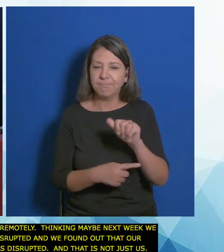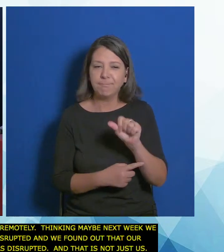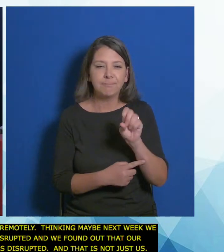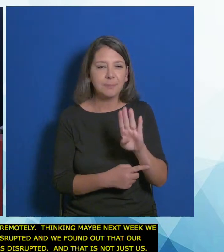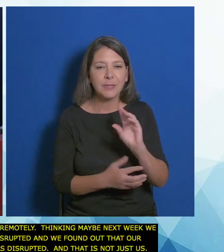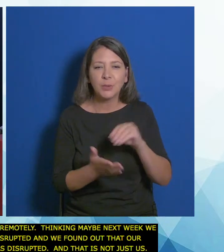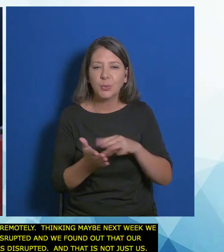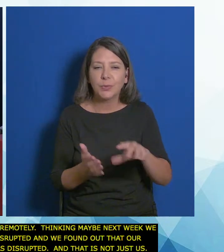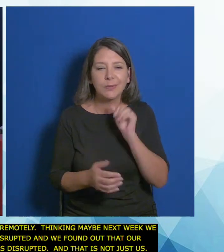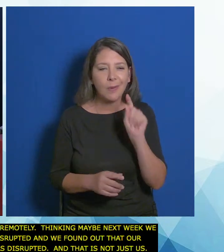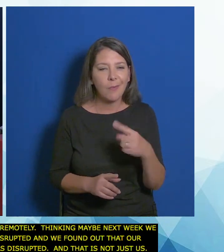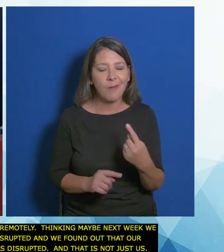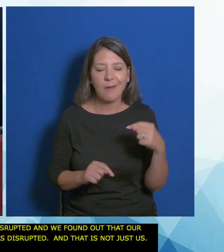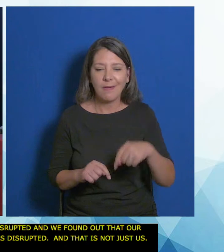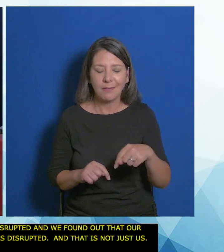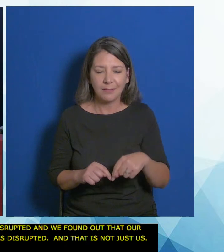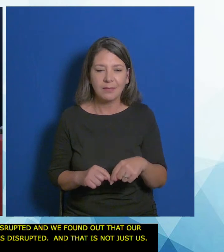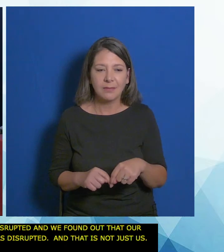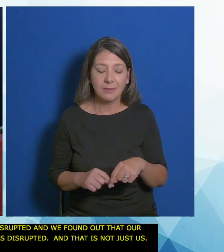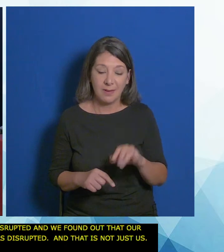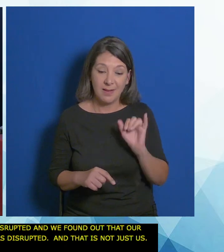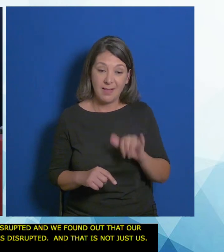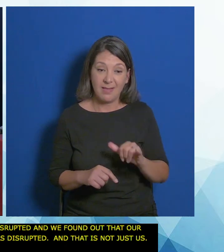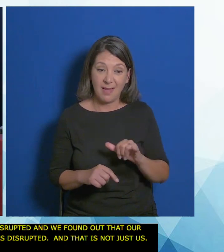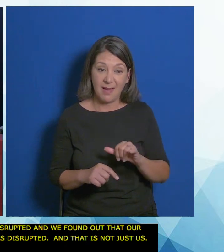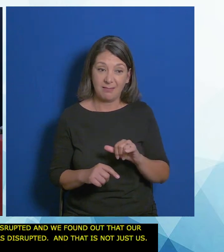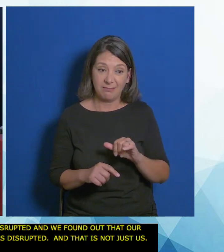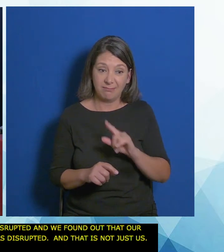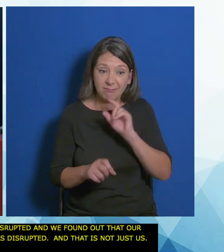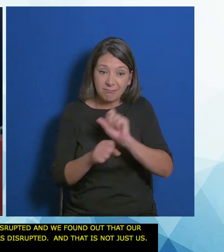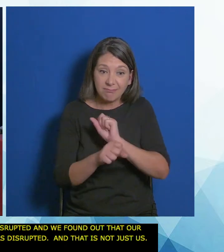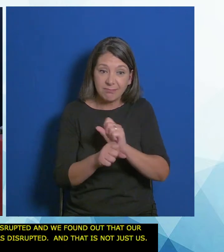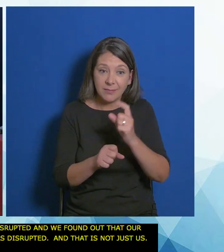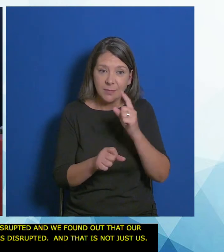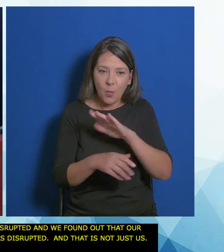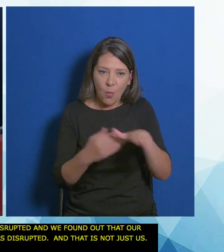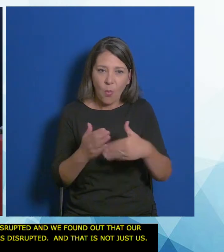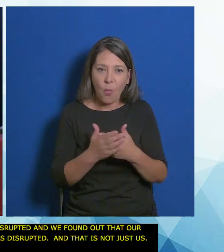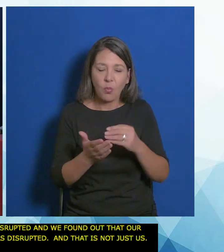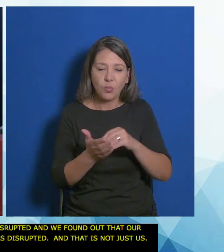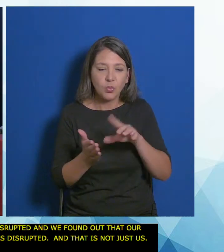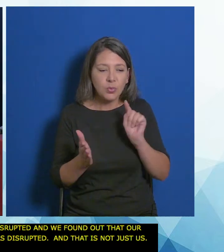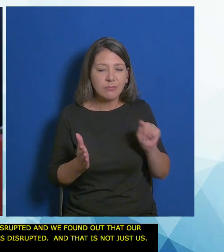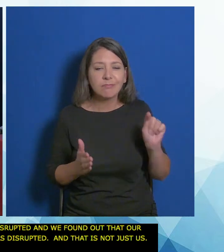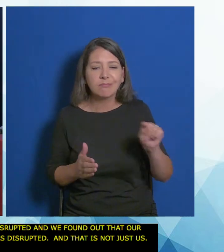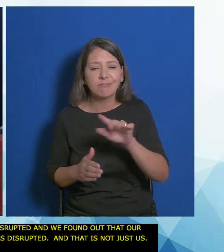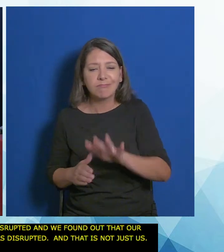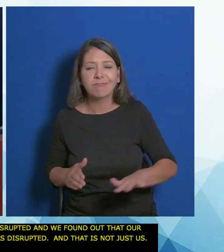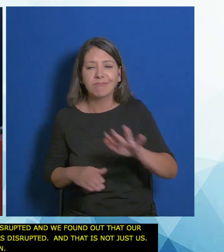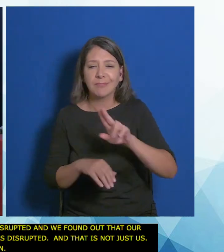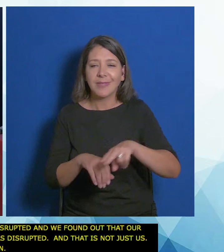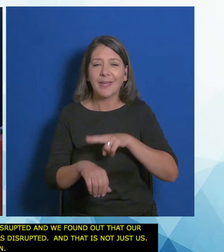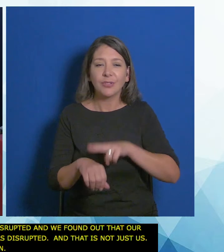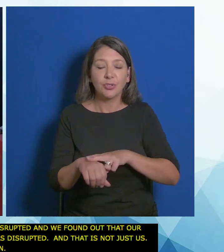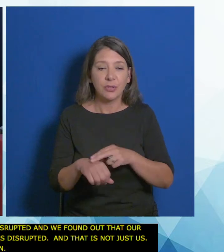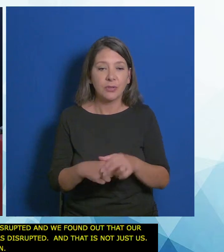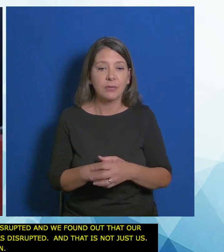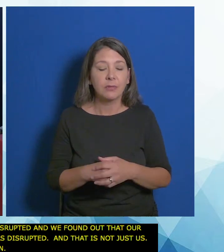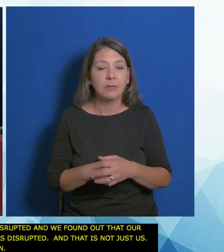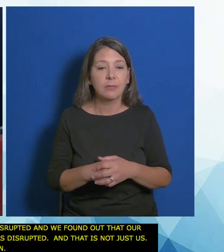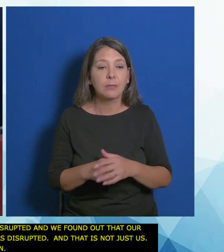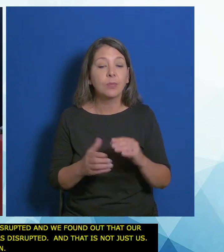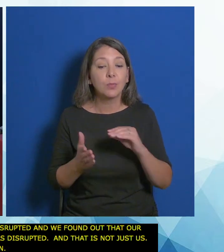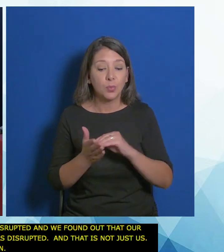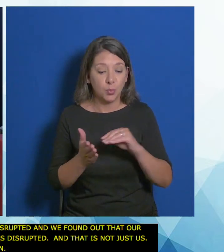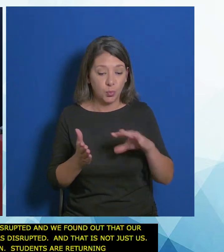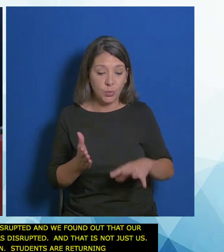And this is true of students in every school across the nation. Students are returning